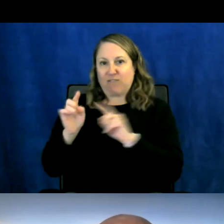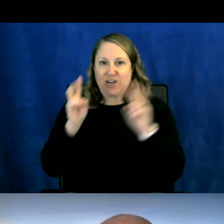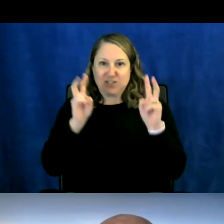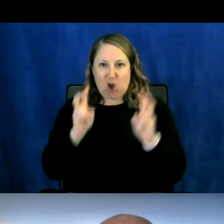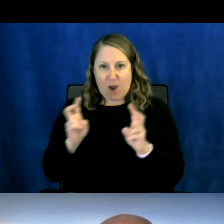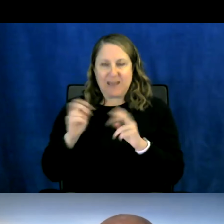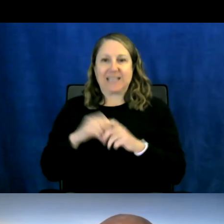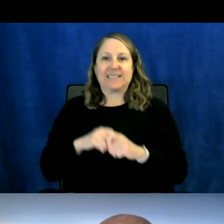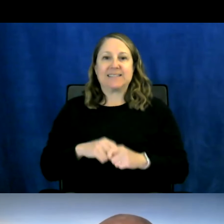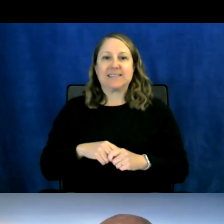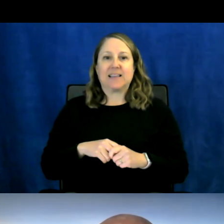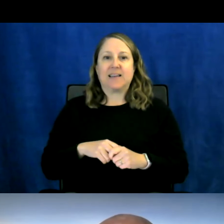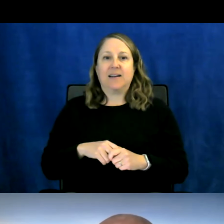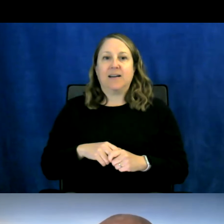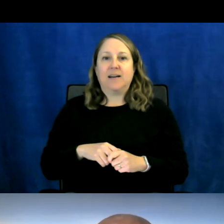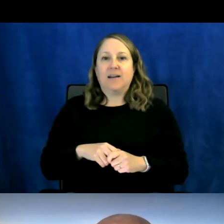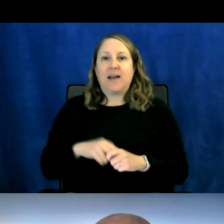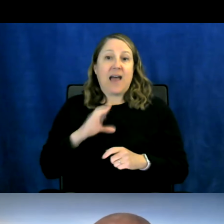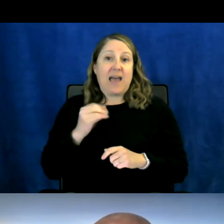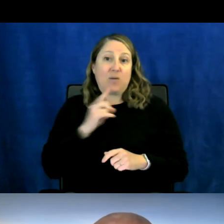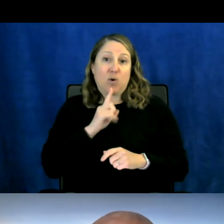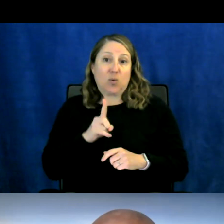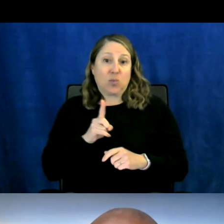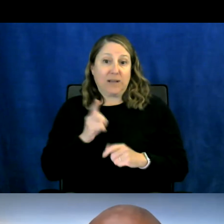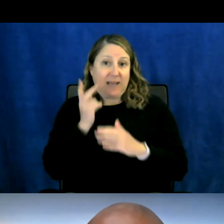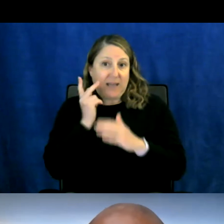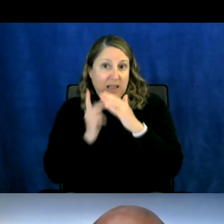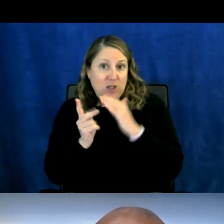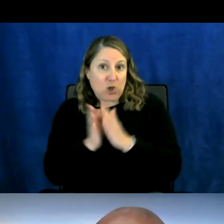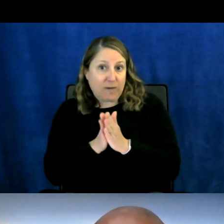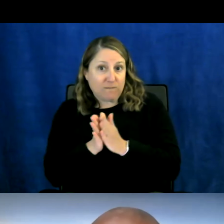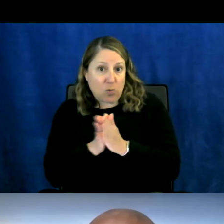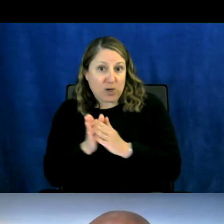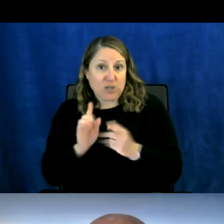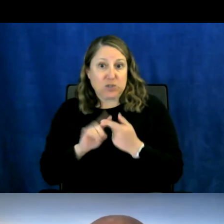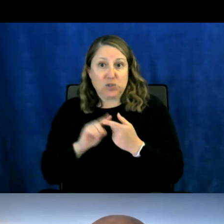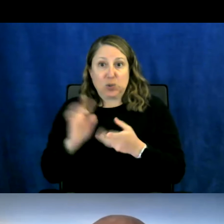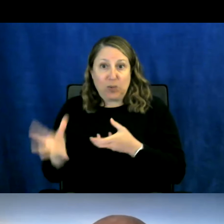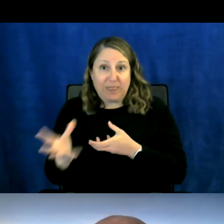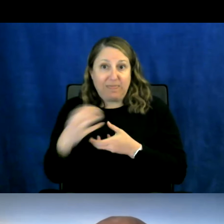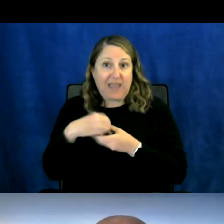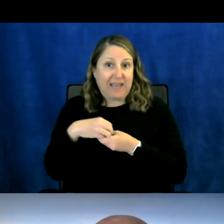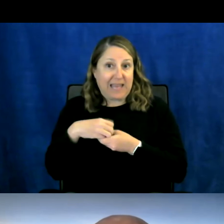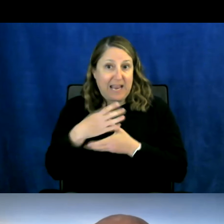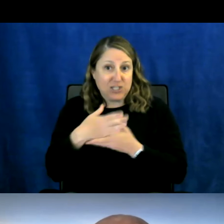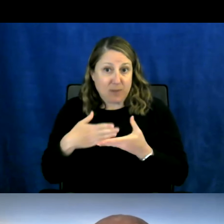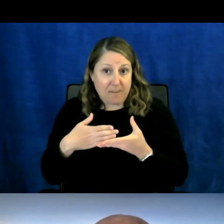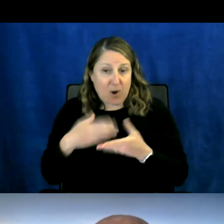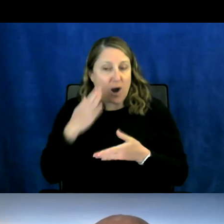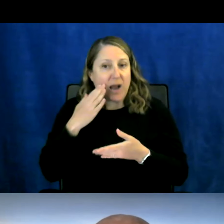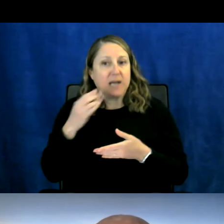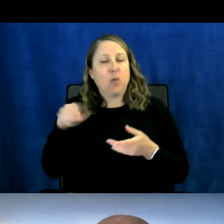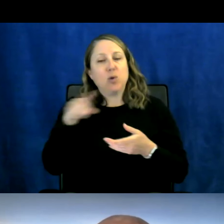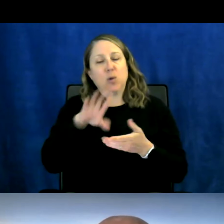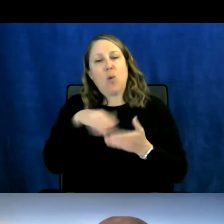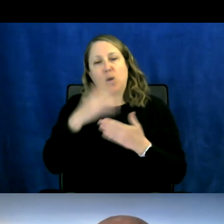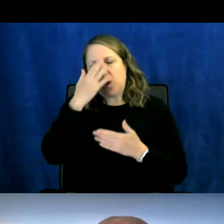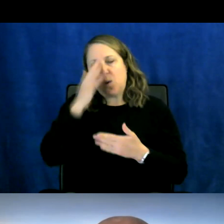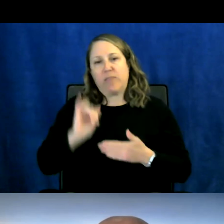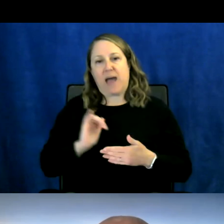topics. And we are really looking forward to the engagement piece. I know that that has been, as you all know, a